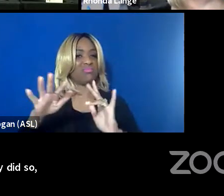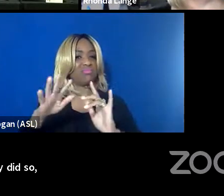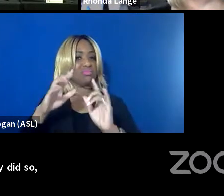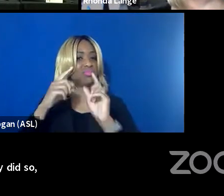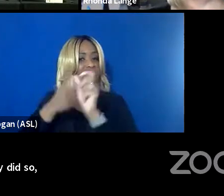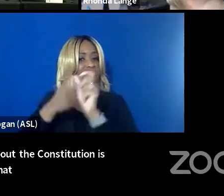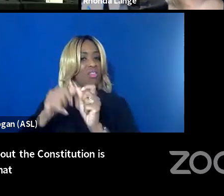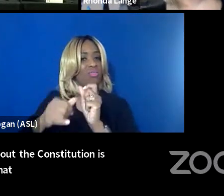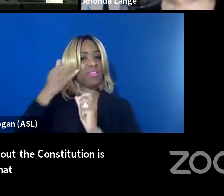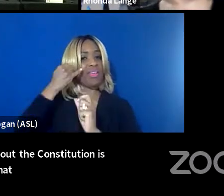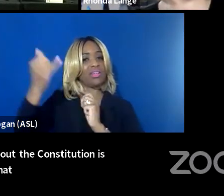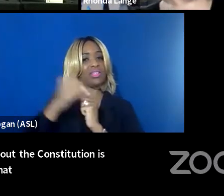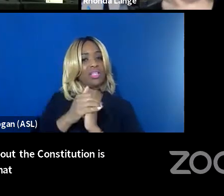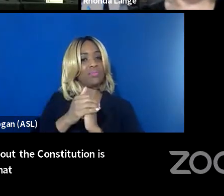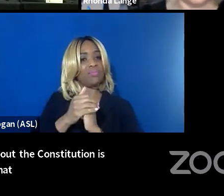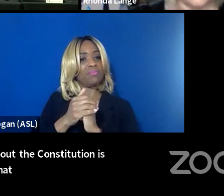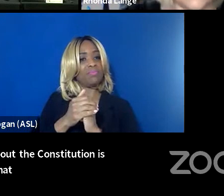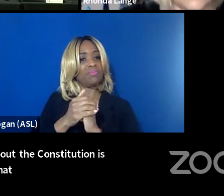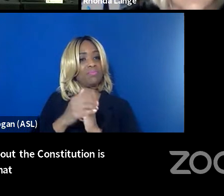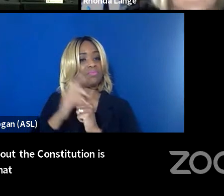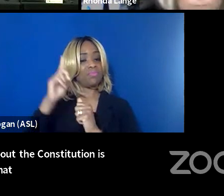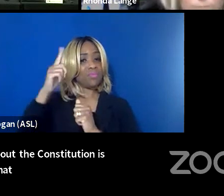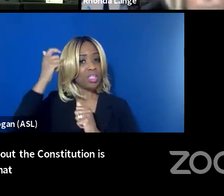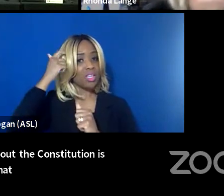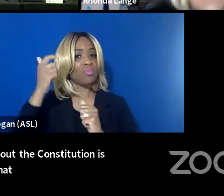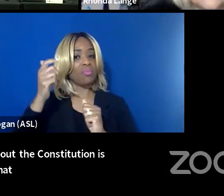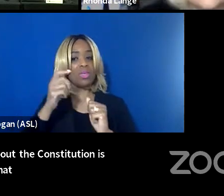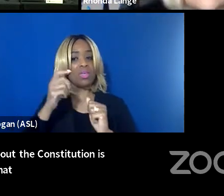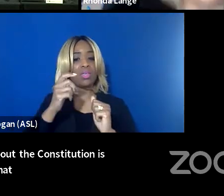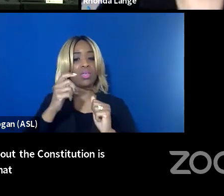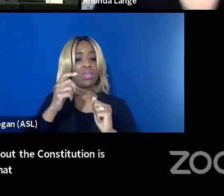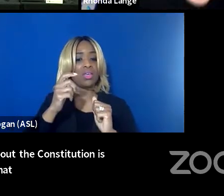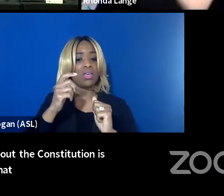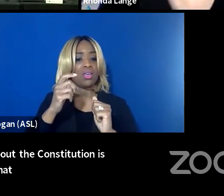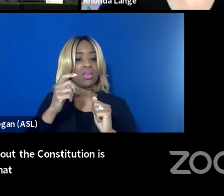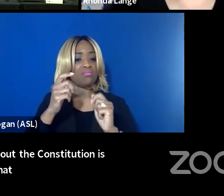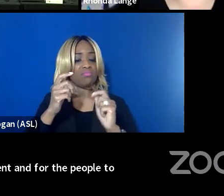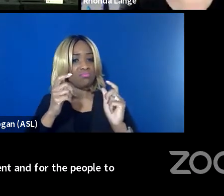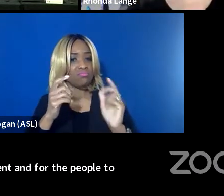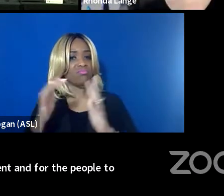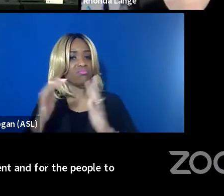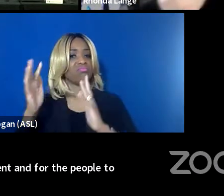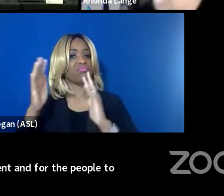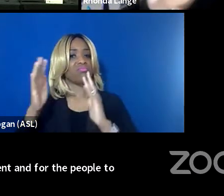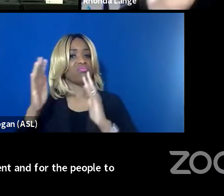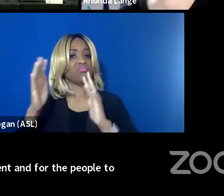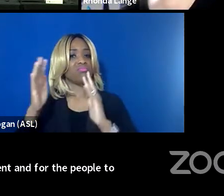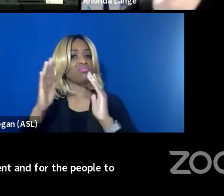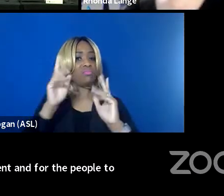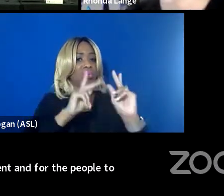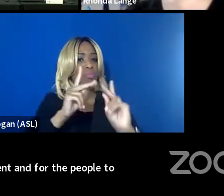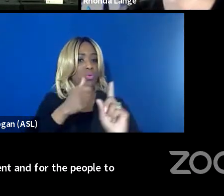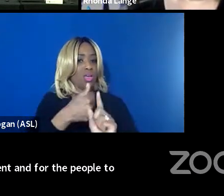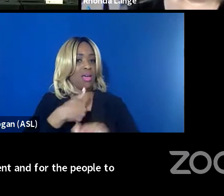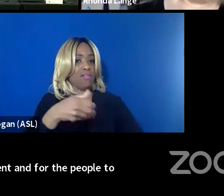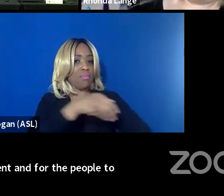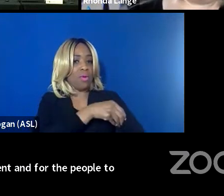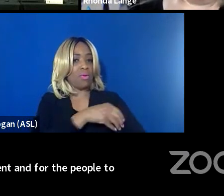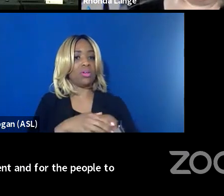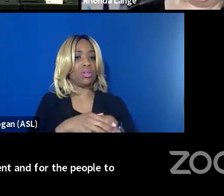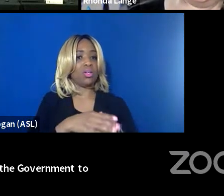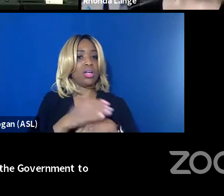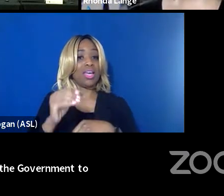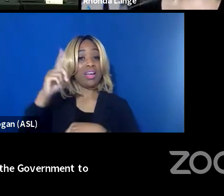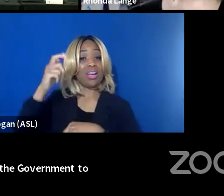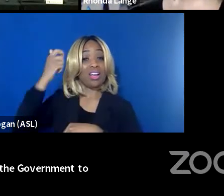the organized government, for the people to have the power, and for then the government to do what the people wants them